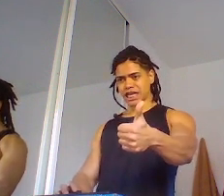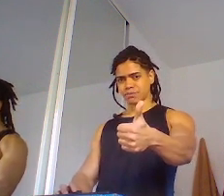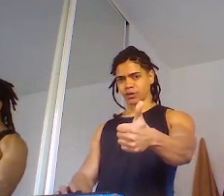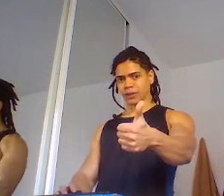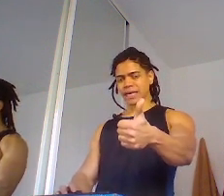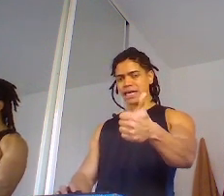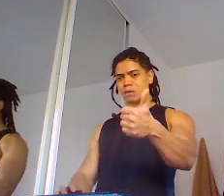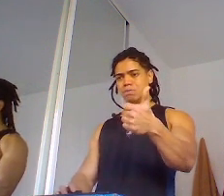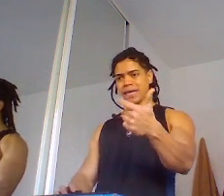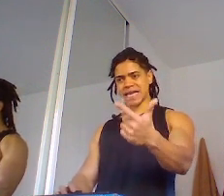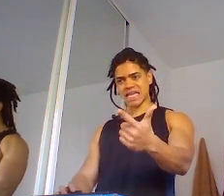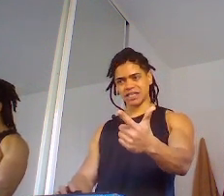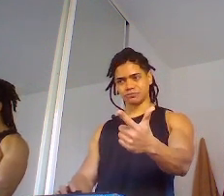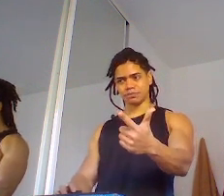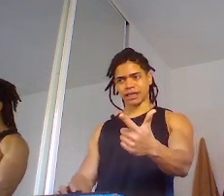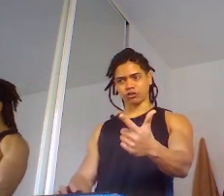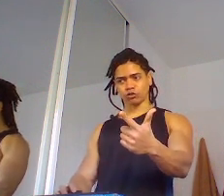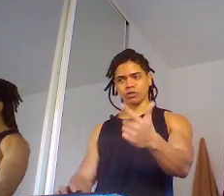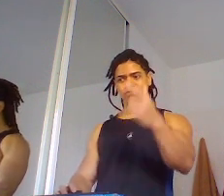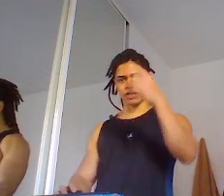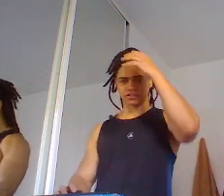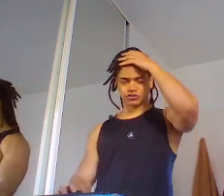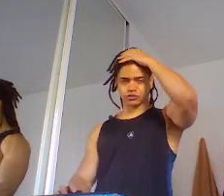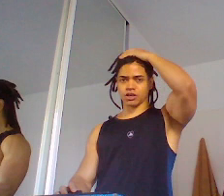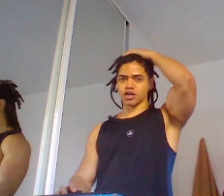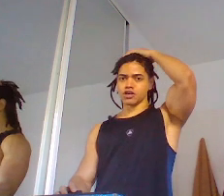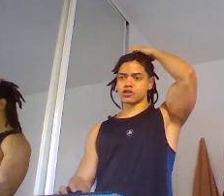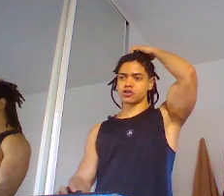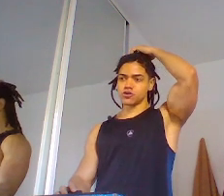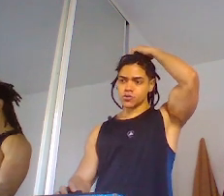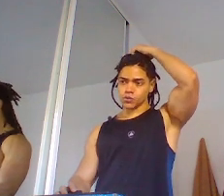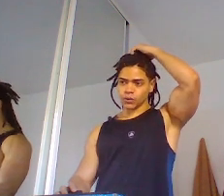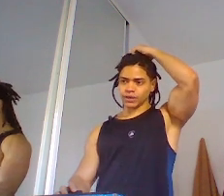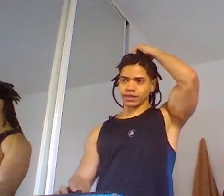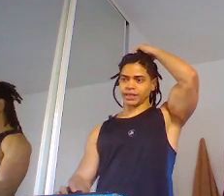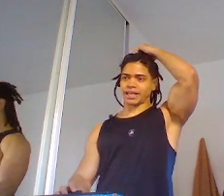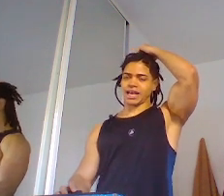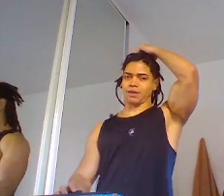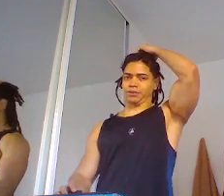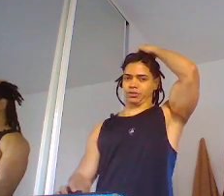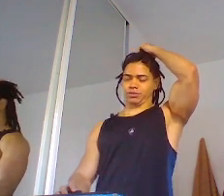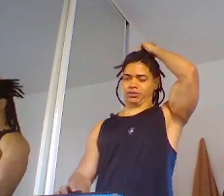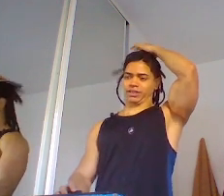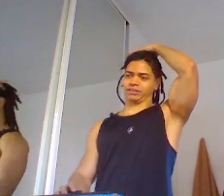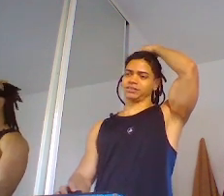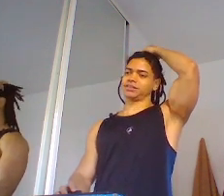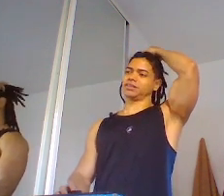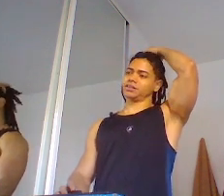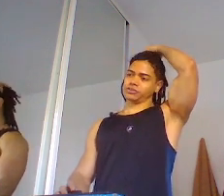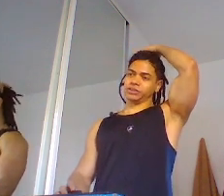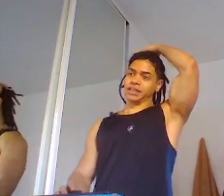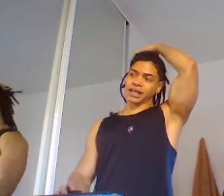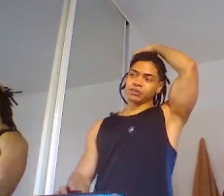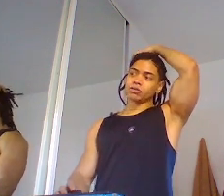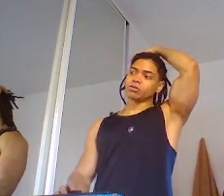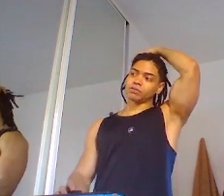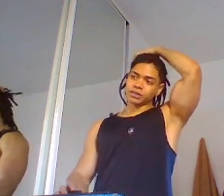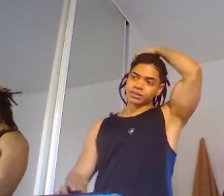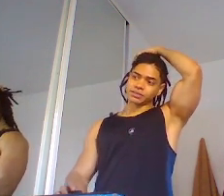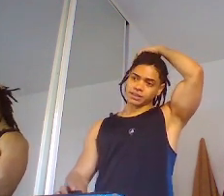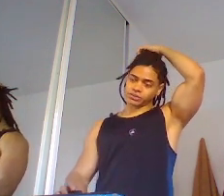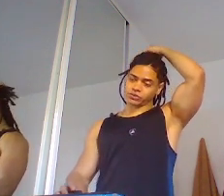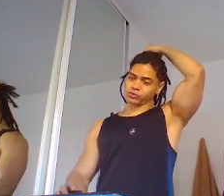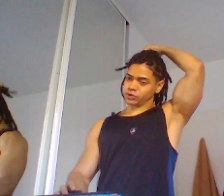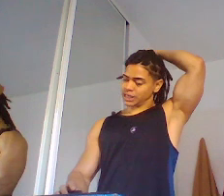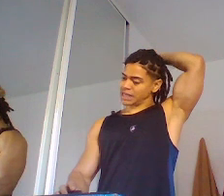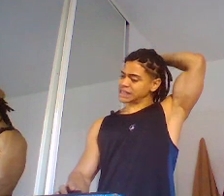raise capital and pay this back to investors through capital markets. So the end goal of